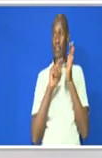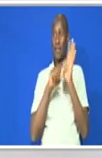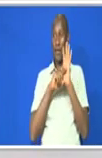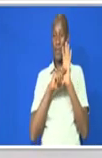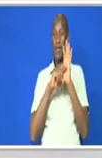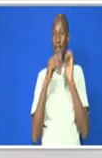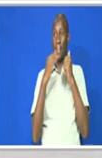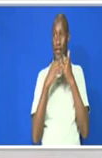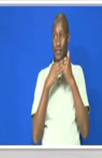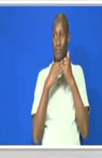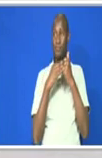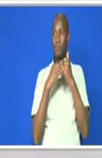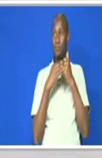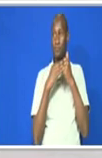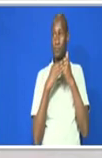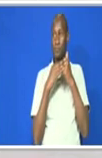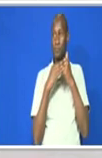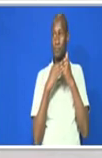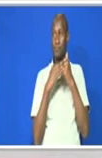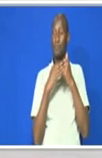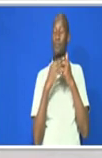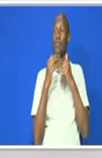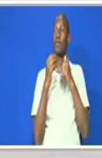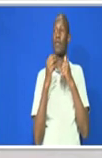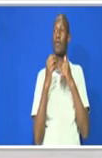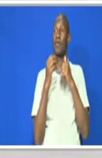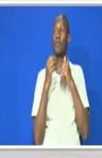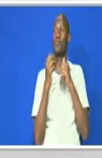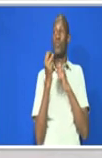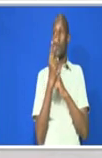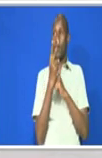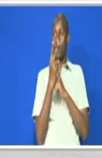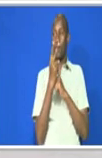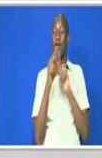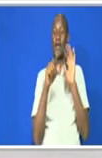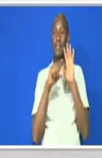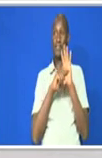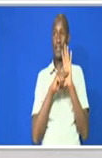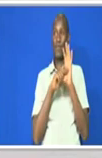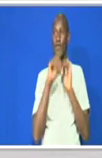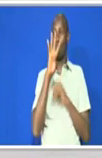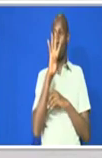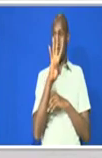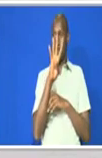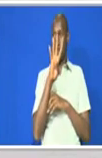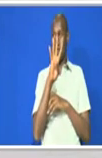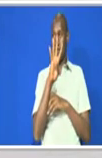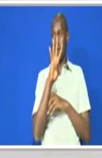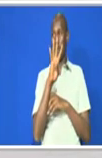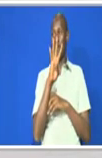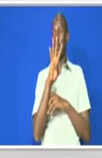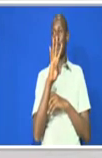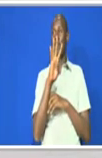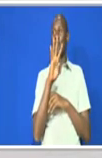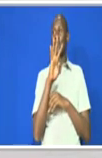take away 8. Number 3, 12 take away 4. And the last